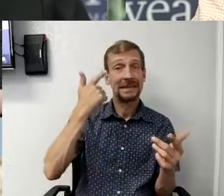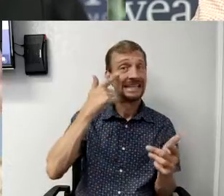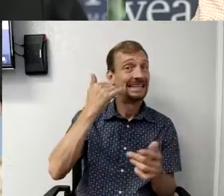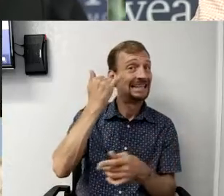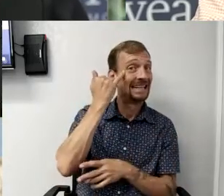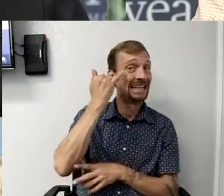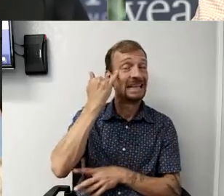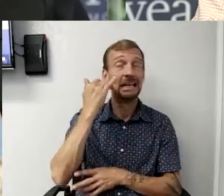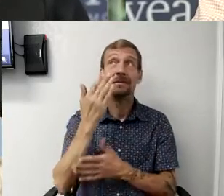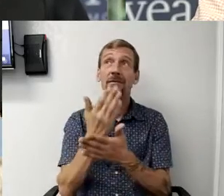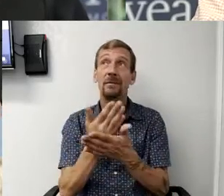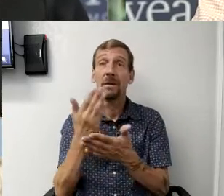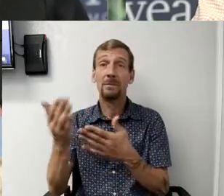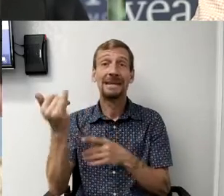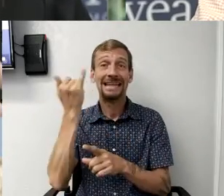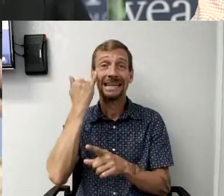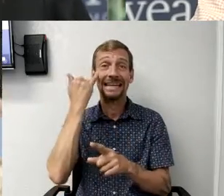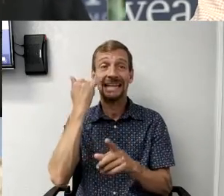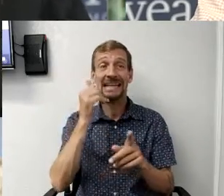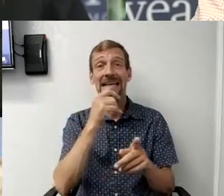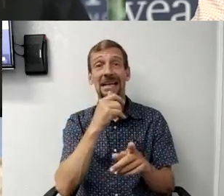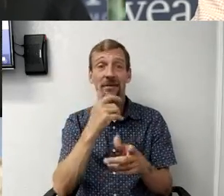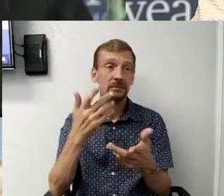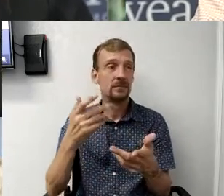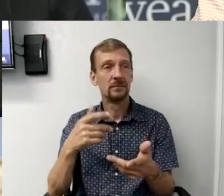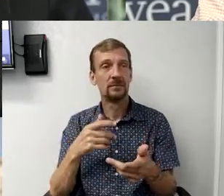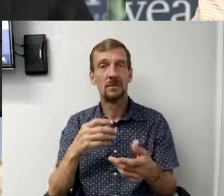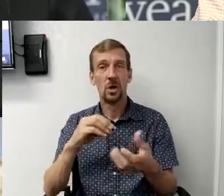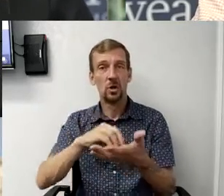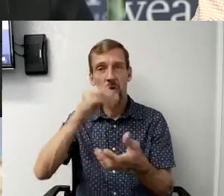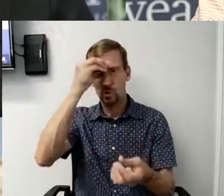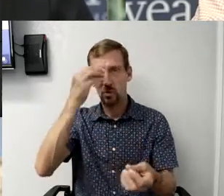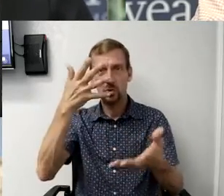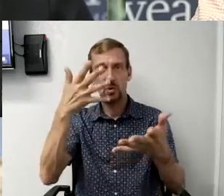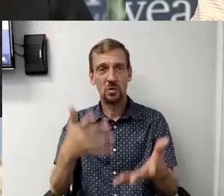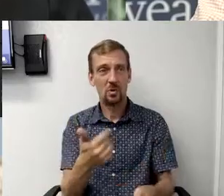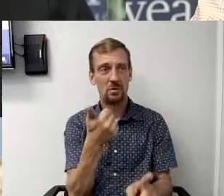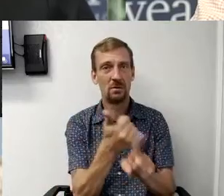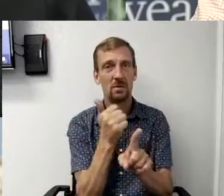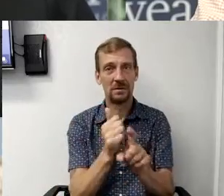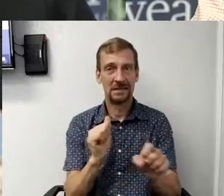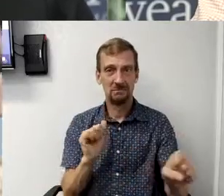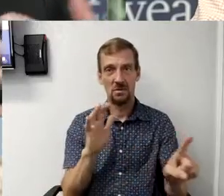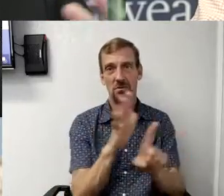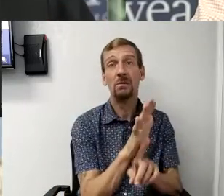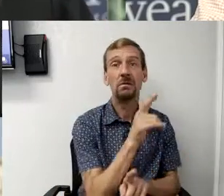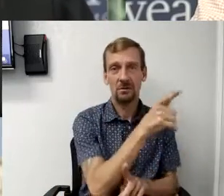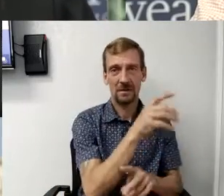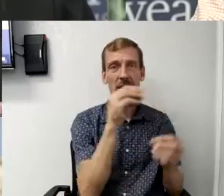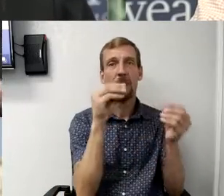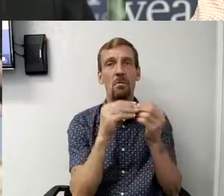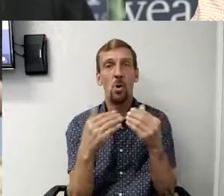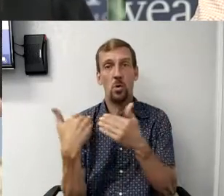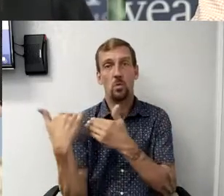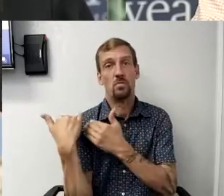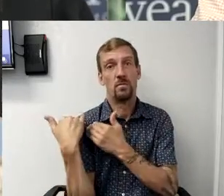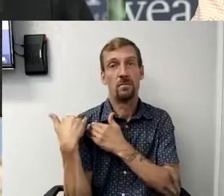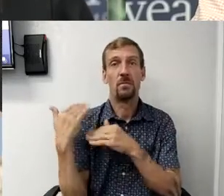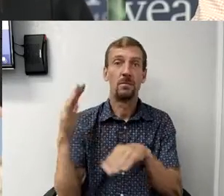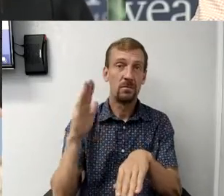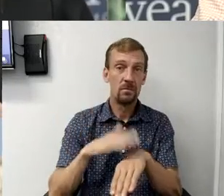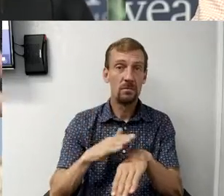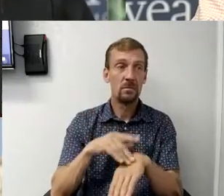it was something where they had exposed it, I would expect that there'd be some responsibility within